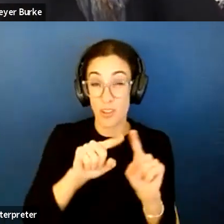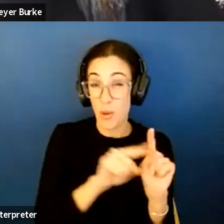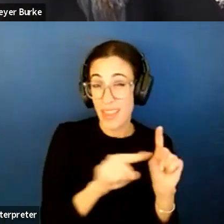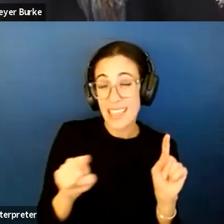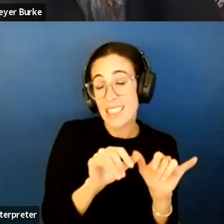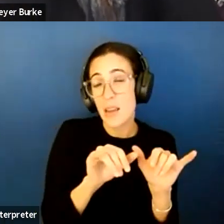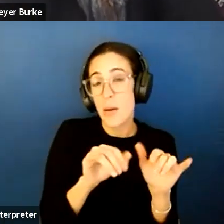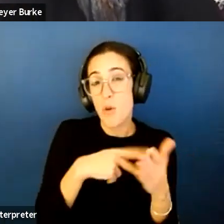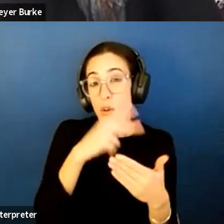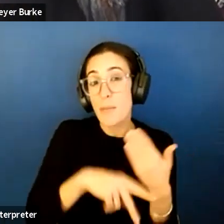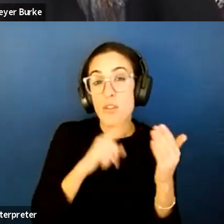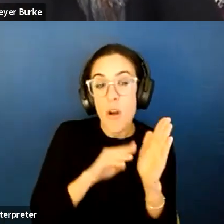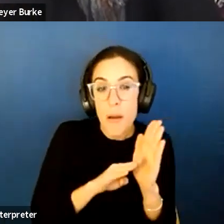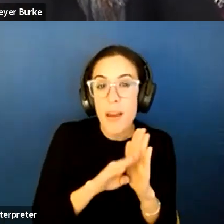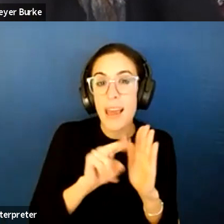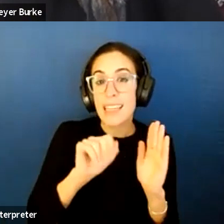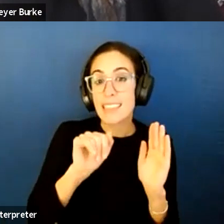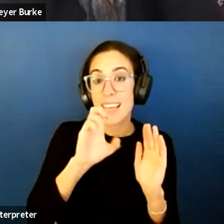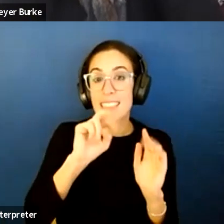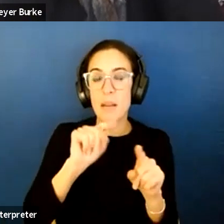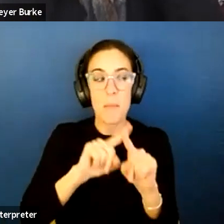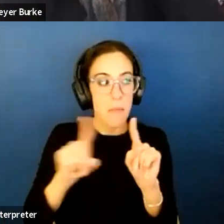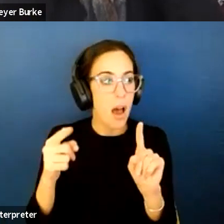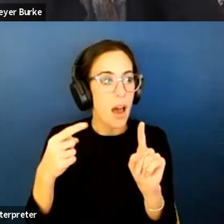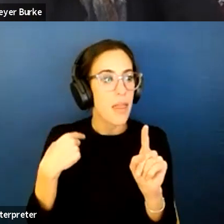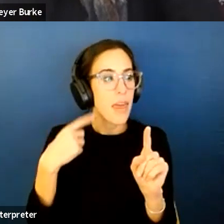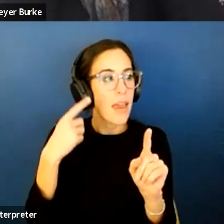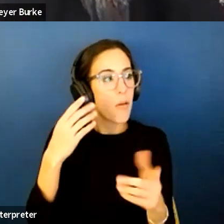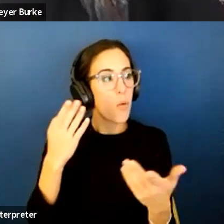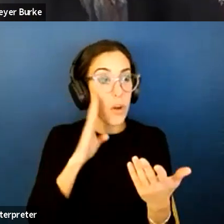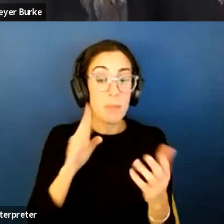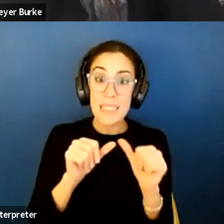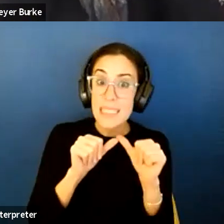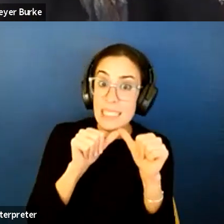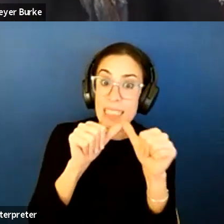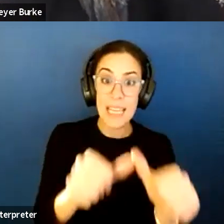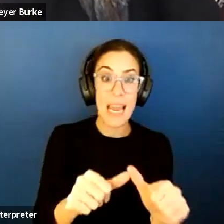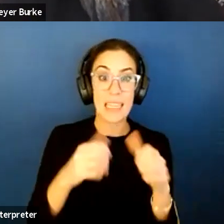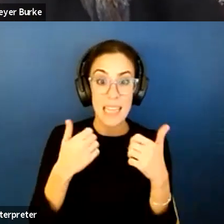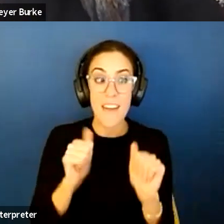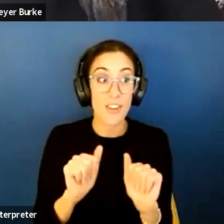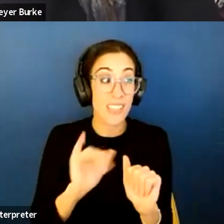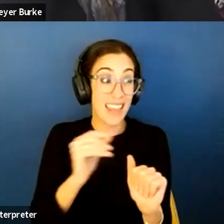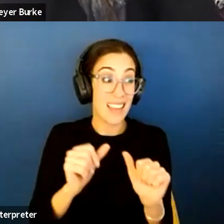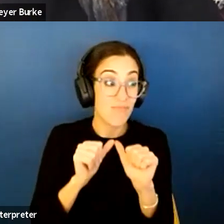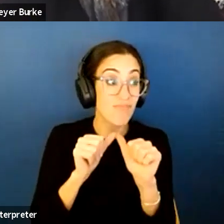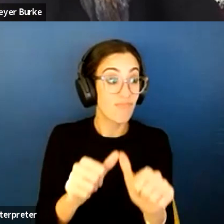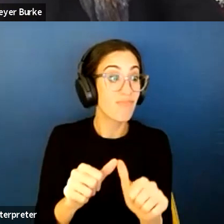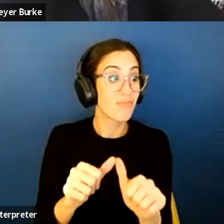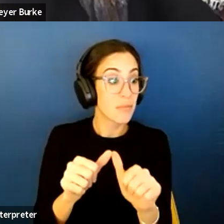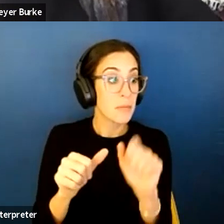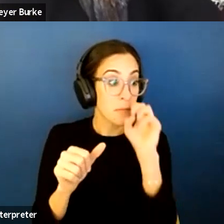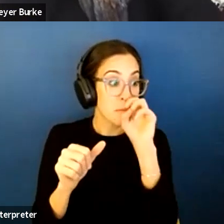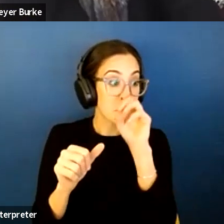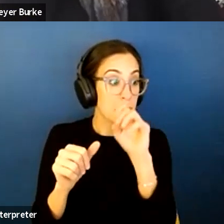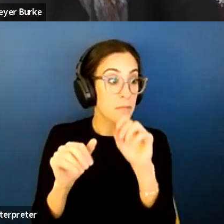tremendous possibility. And most importantly, they would be sustained efforts. And the sustained nature is what's important to not only regain and